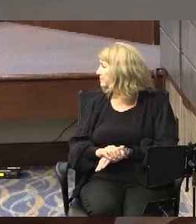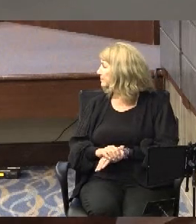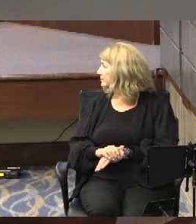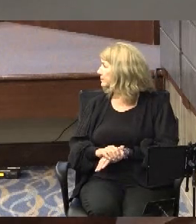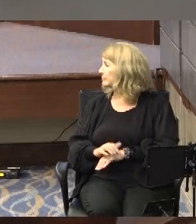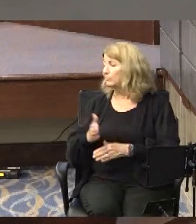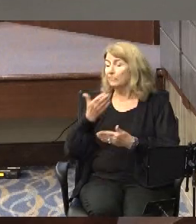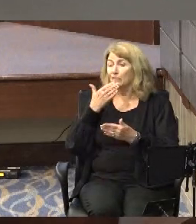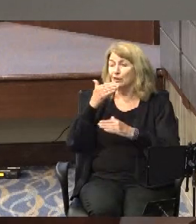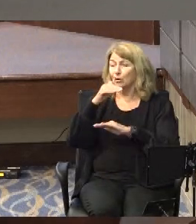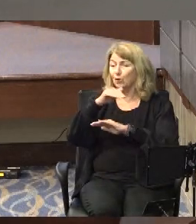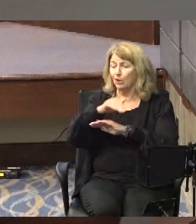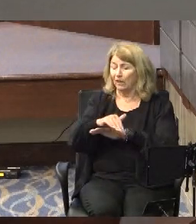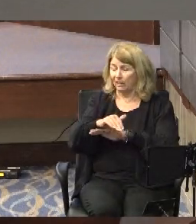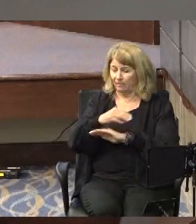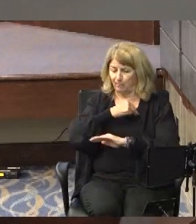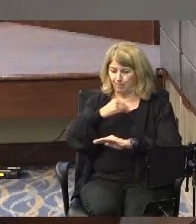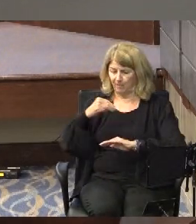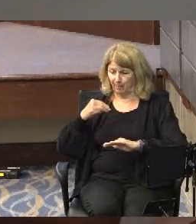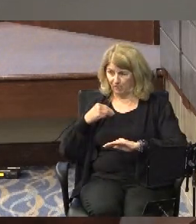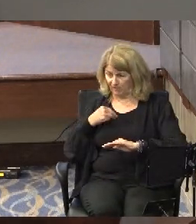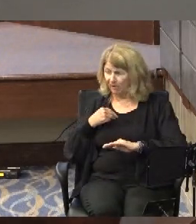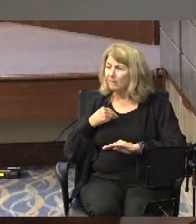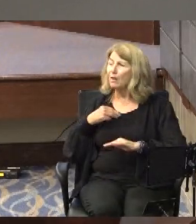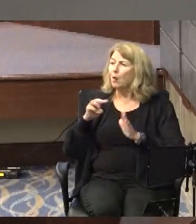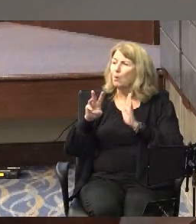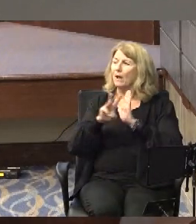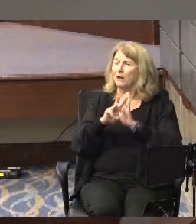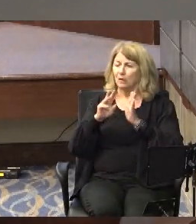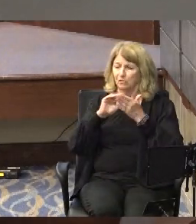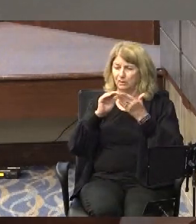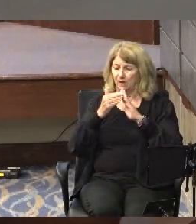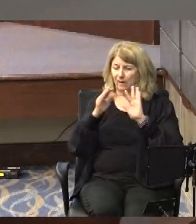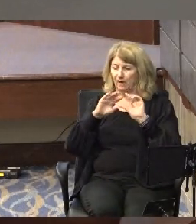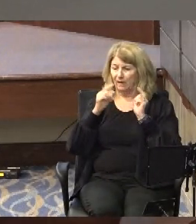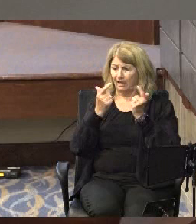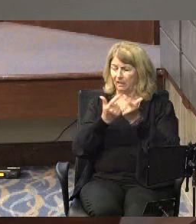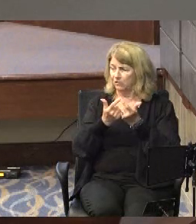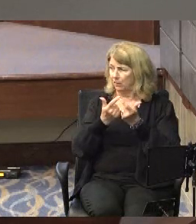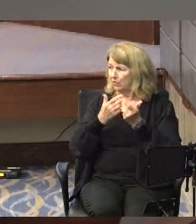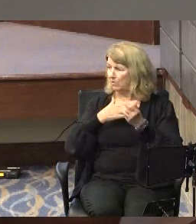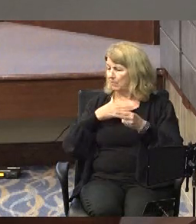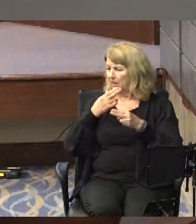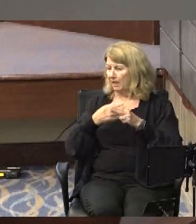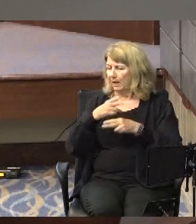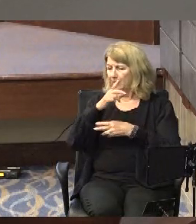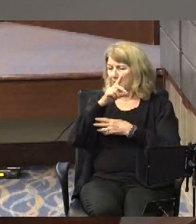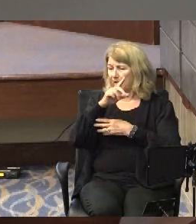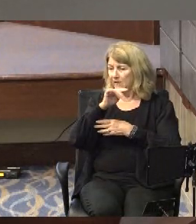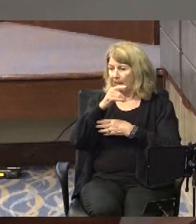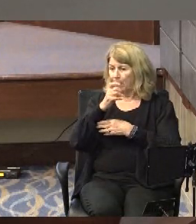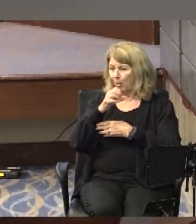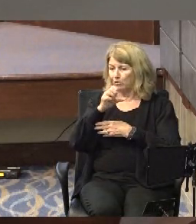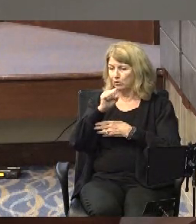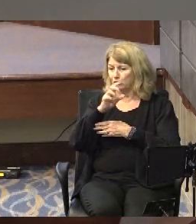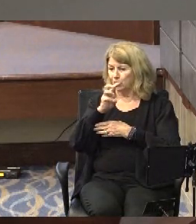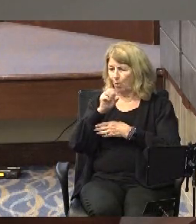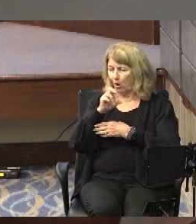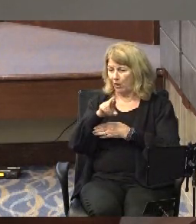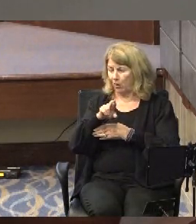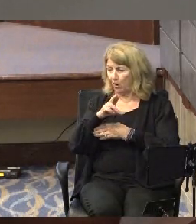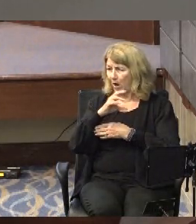Good evening, members of the City Council and everyone in attendance. My name's Haywood Sawyer, I'm co-owner of the Civil Matter